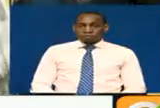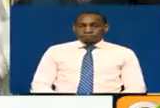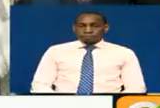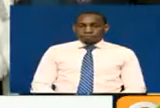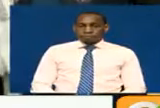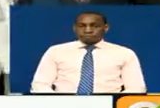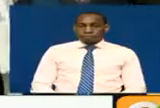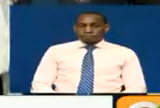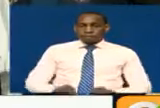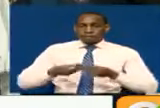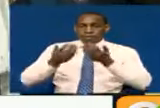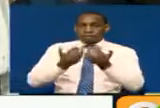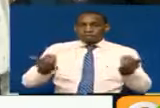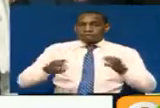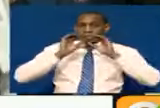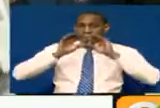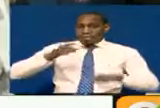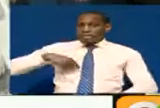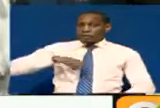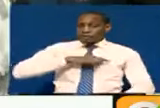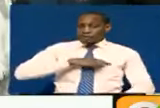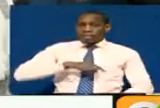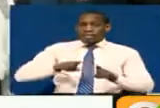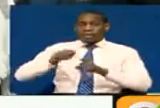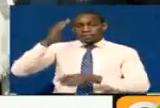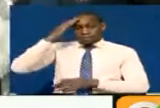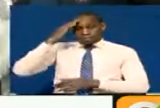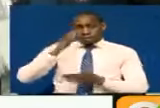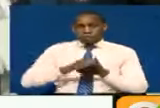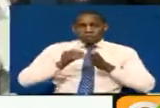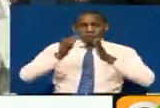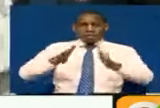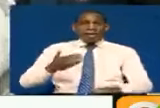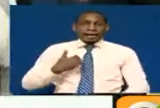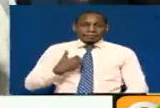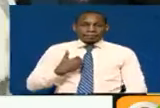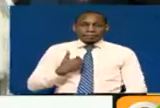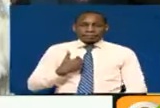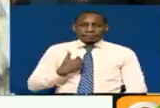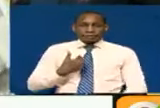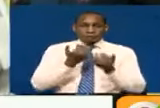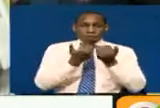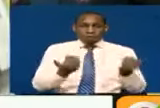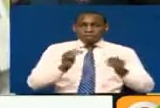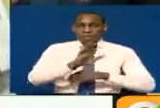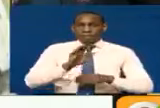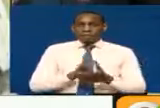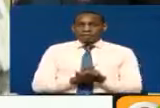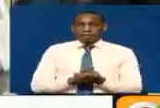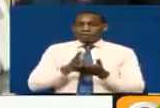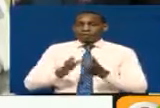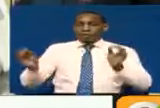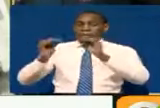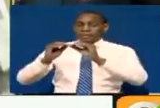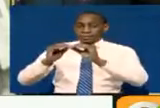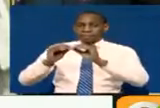Ametuachia watoto. Hiyo ndio baraka kwetu. Najua tutapata a leader in that those kids.